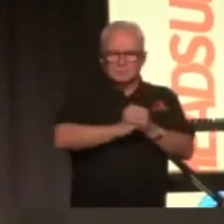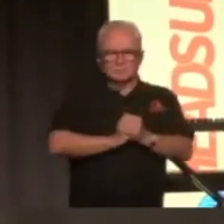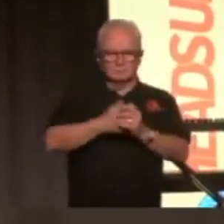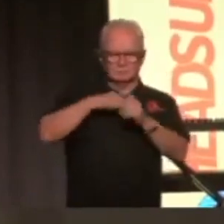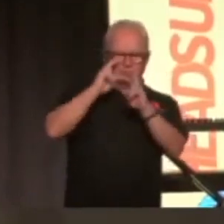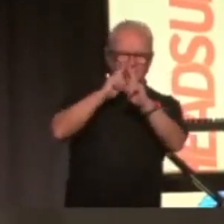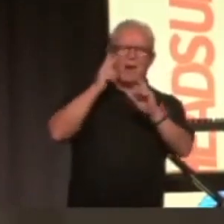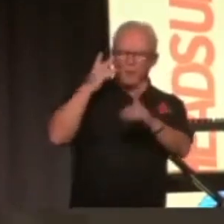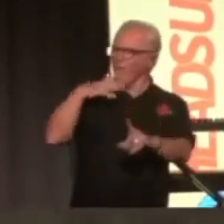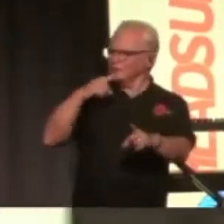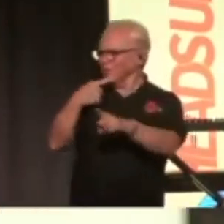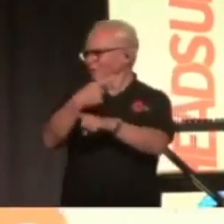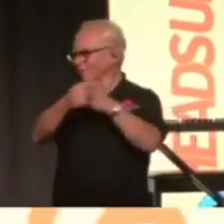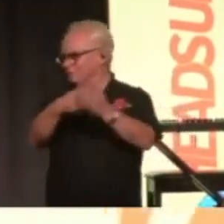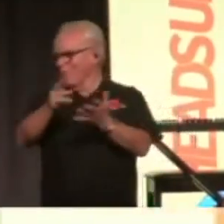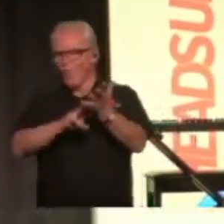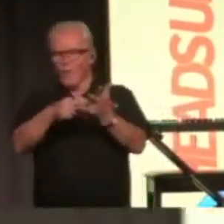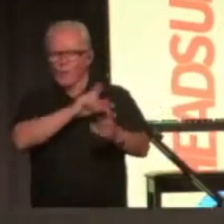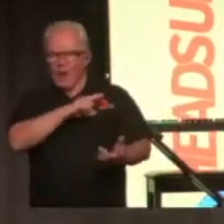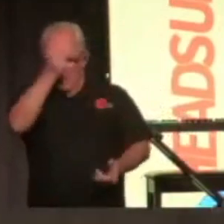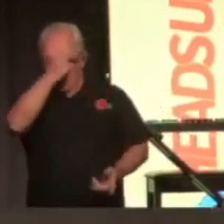I just want to mention him. I tell you why.